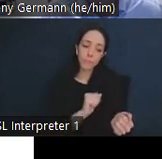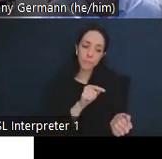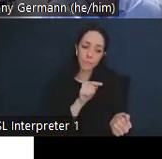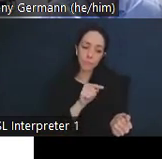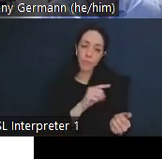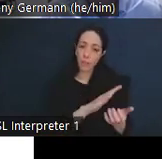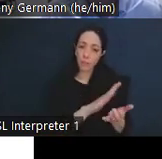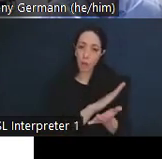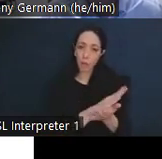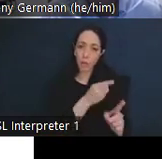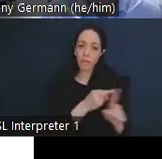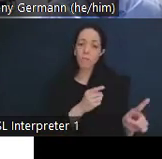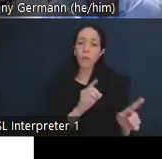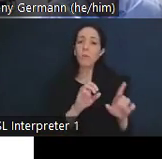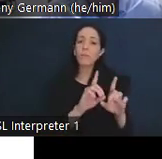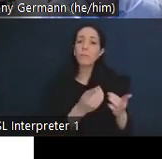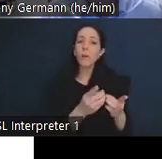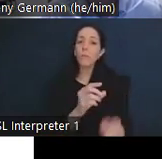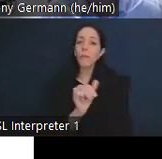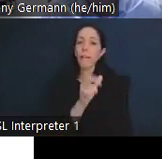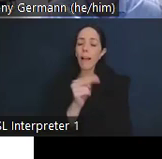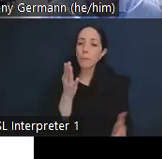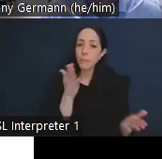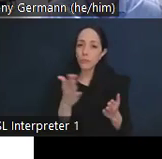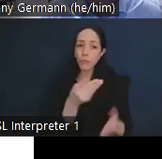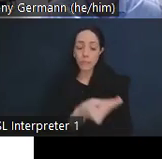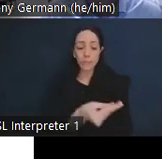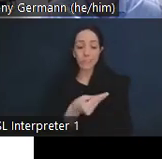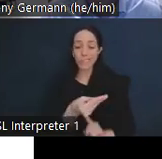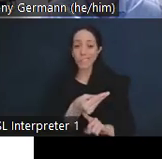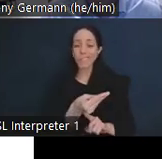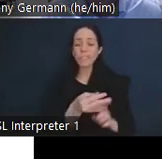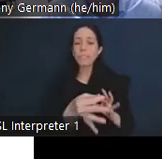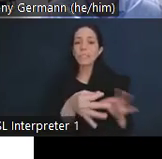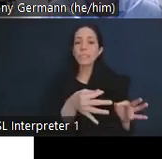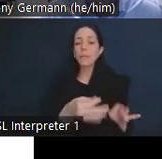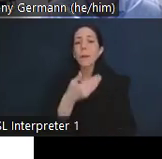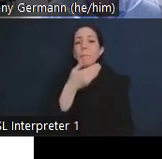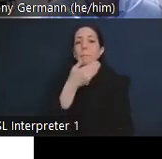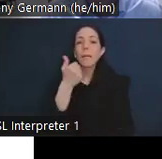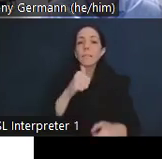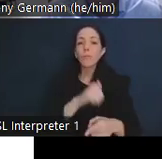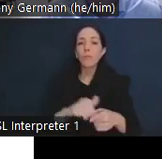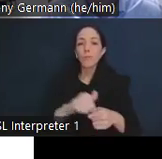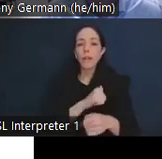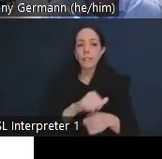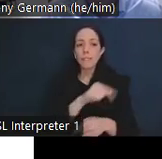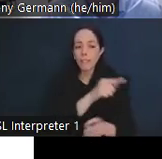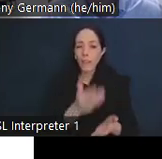Department of Administrative Services was a best practice that they suggested, which is that we have a conversation about